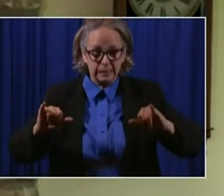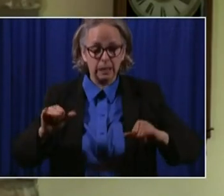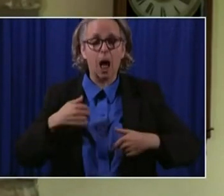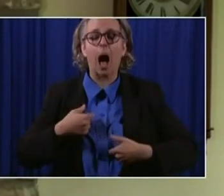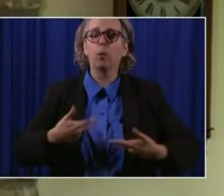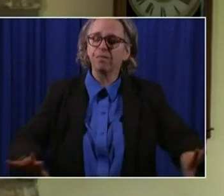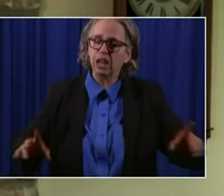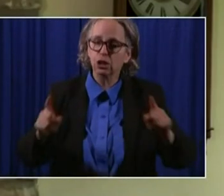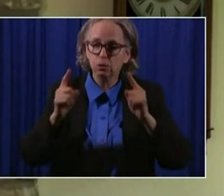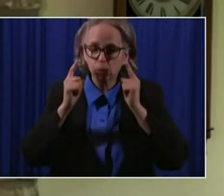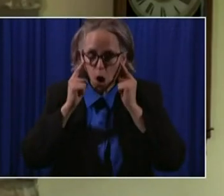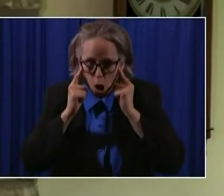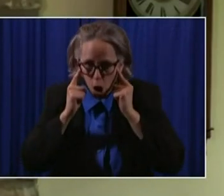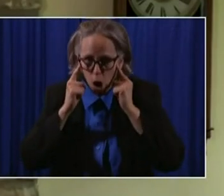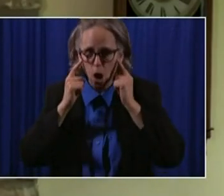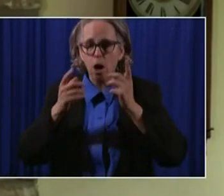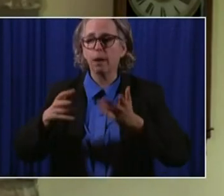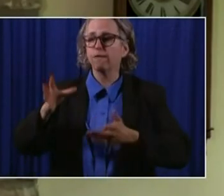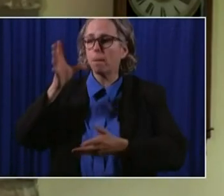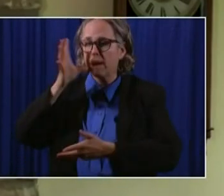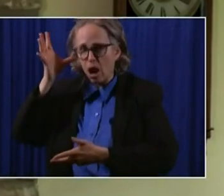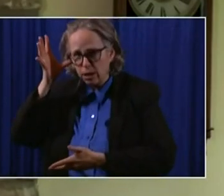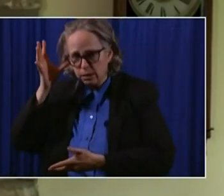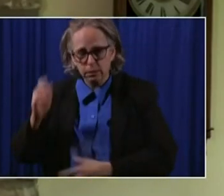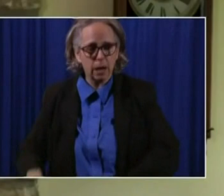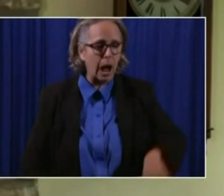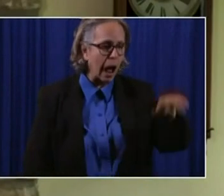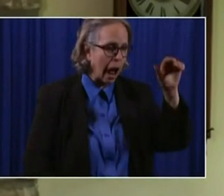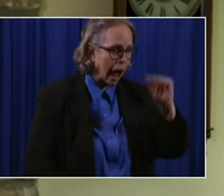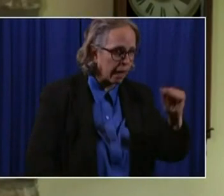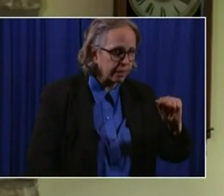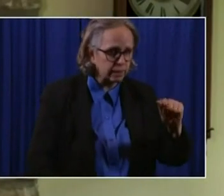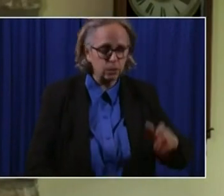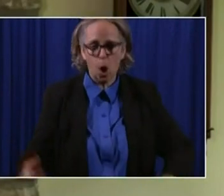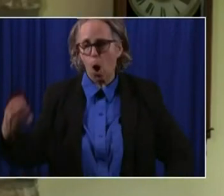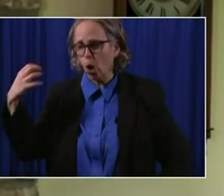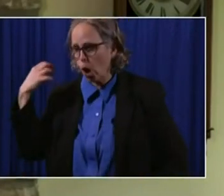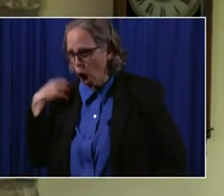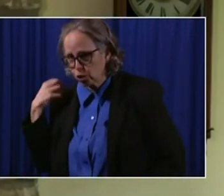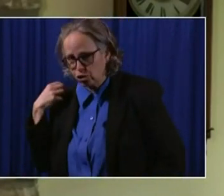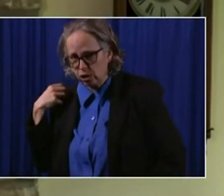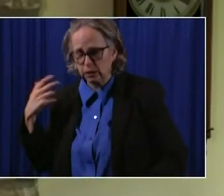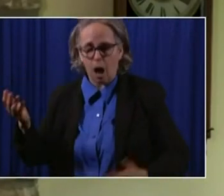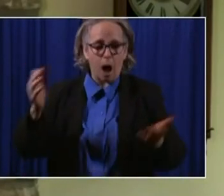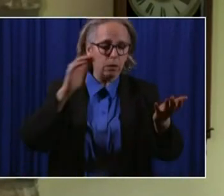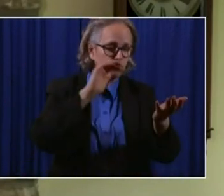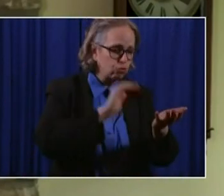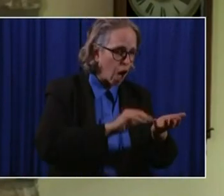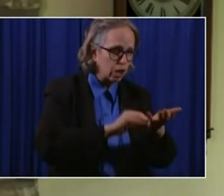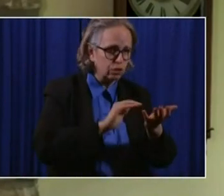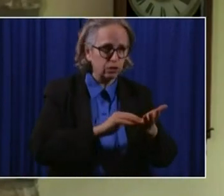talked to young people, coaches, doctors, and health experts.